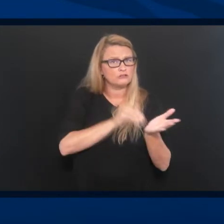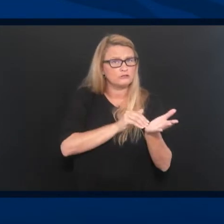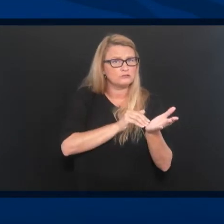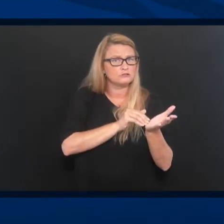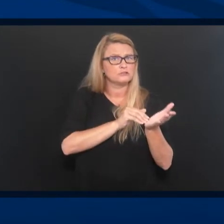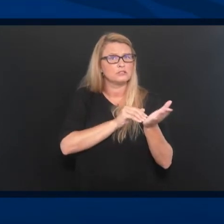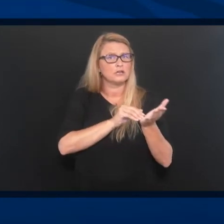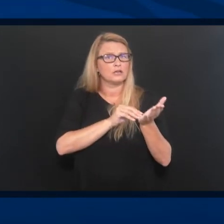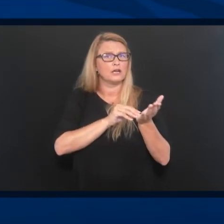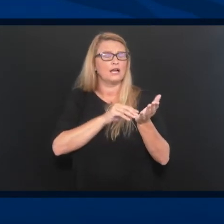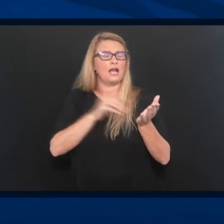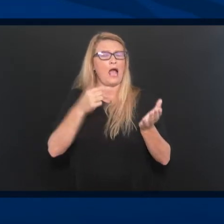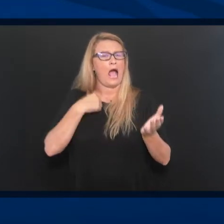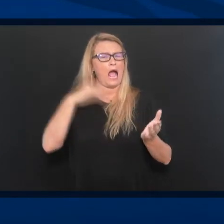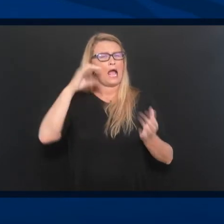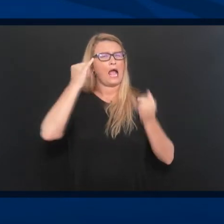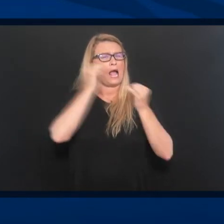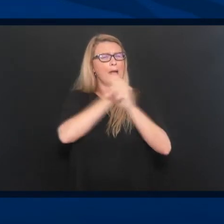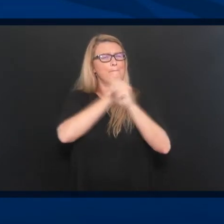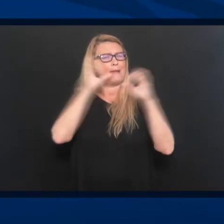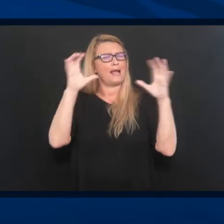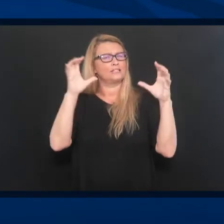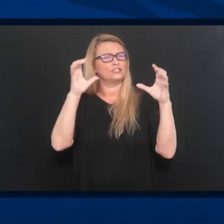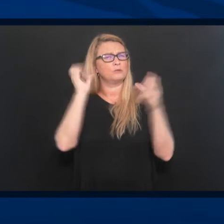maybe harder to poach,